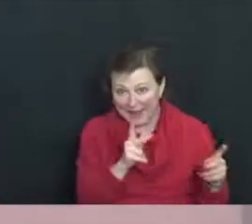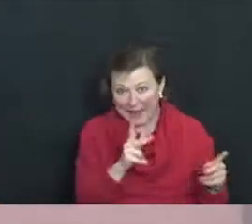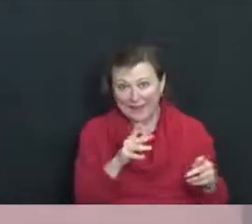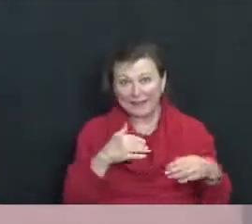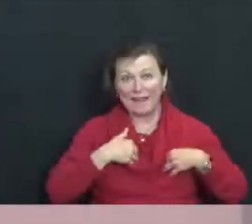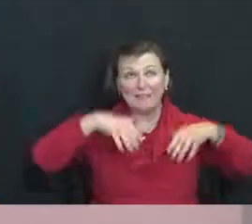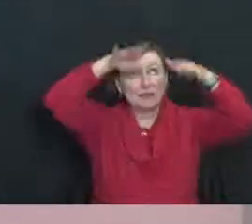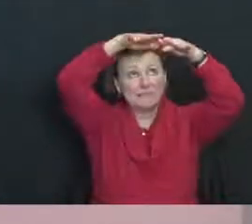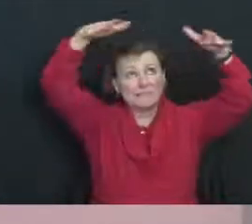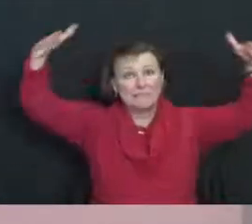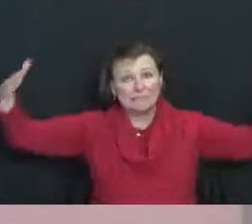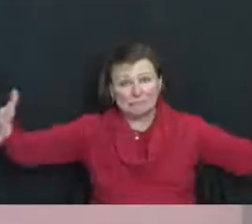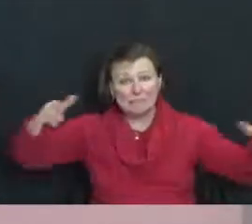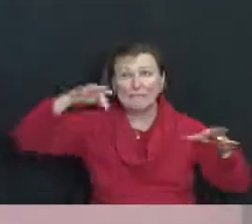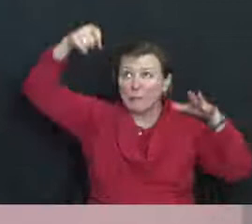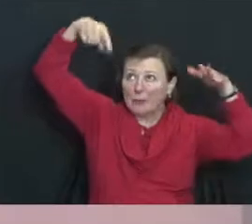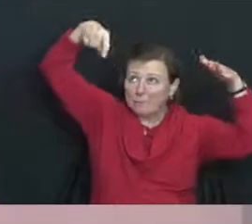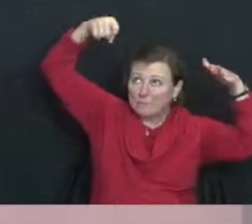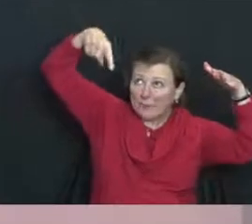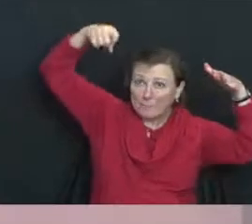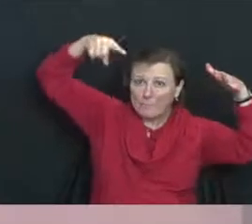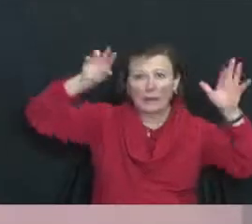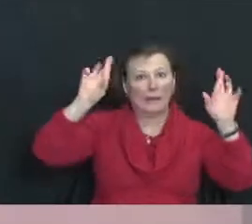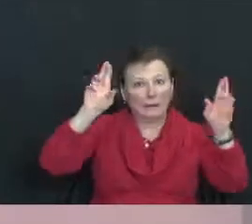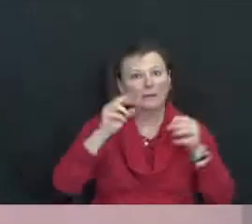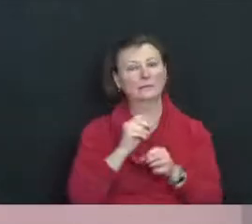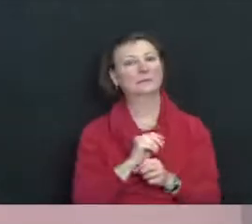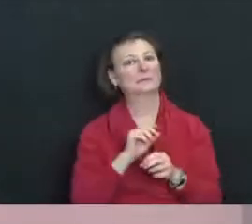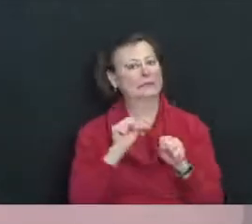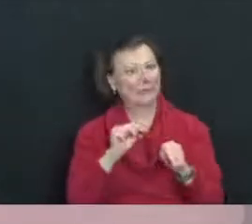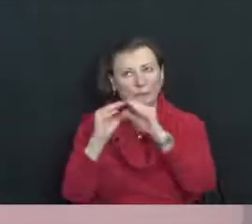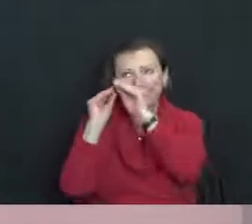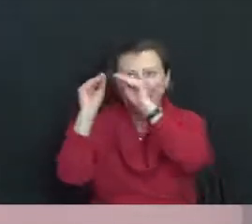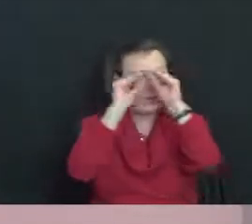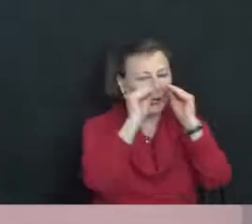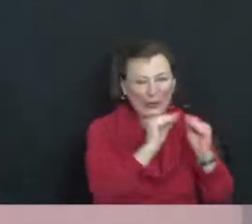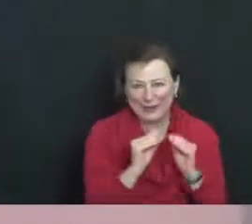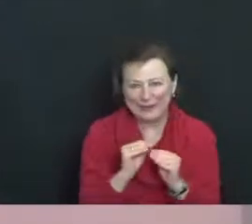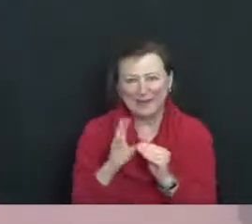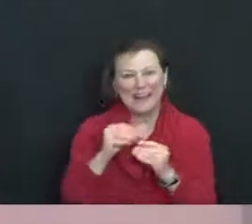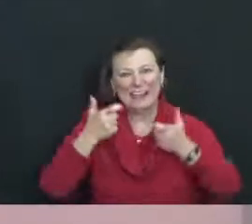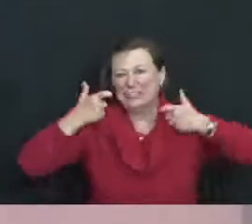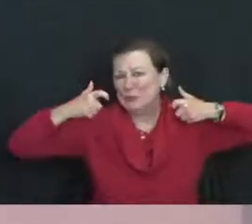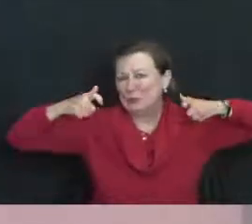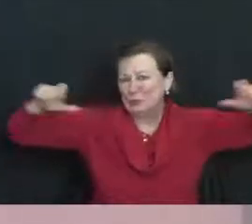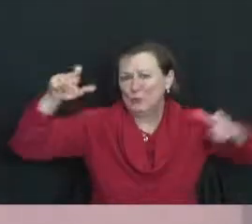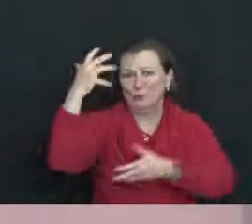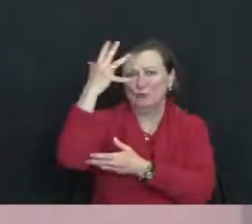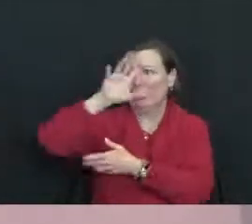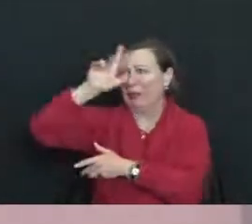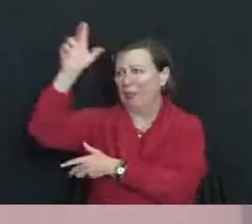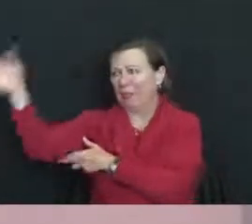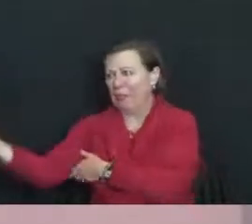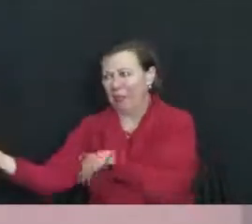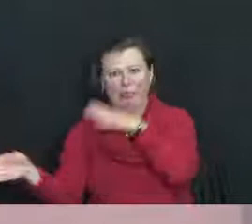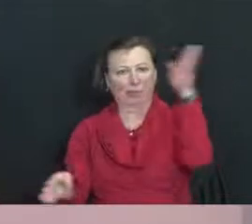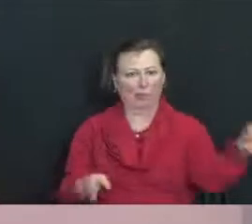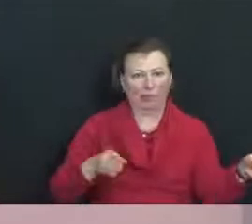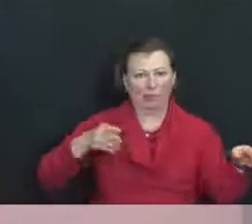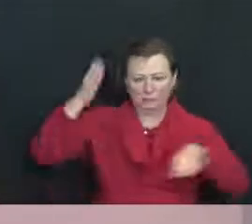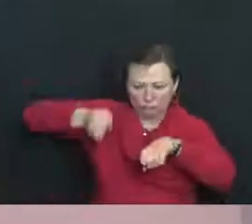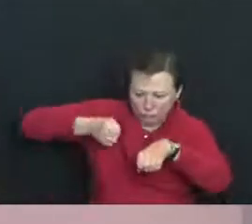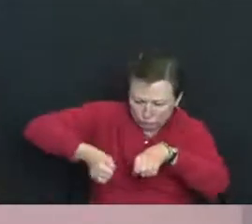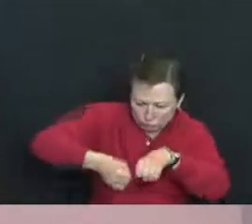on your roof if it's leaking until you can get your roof repaired. I hope you got all those giant limbs in your yard cut up